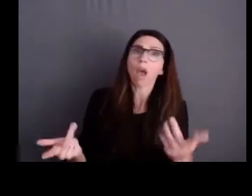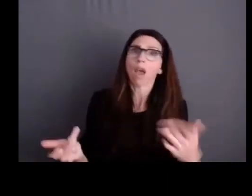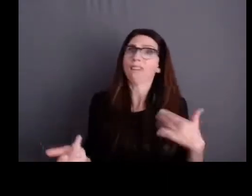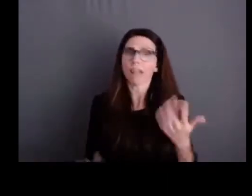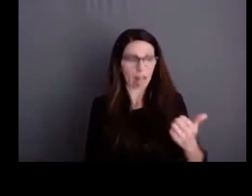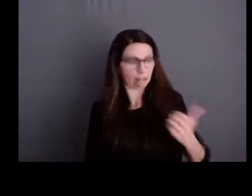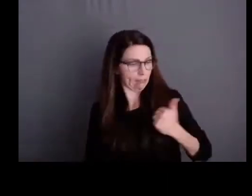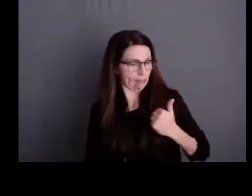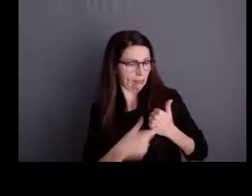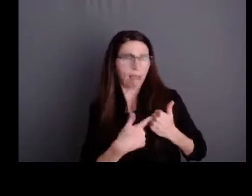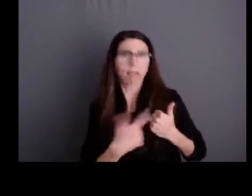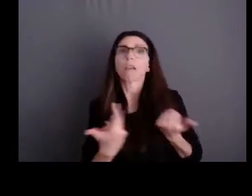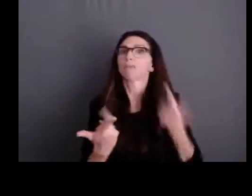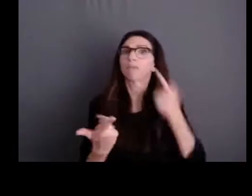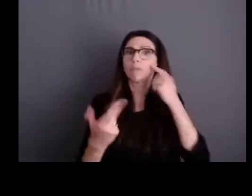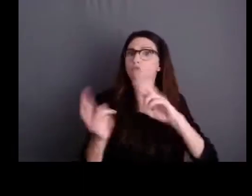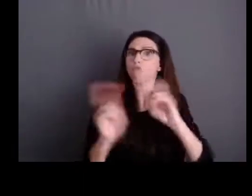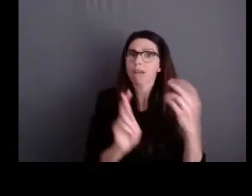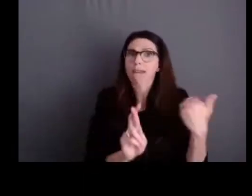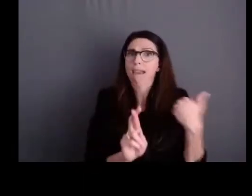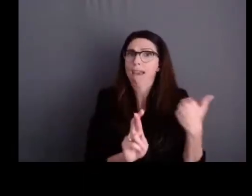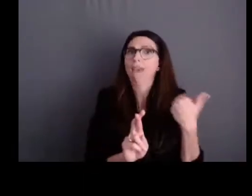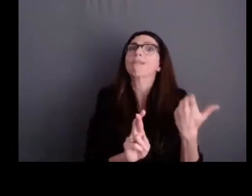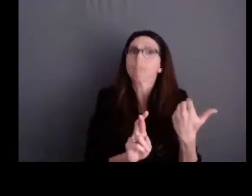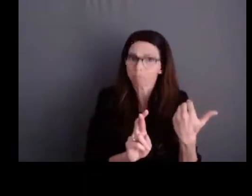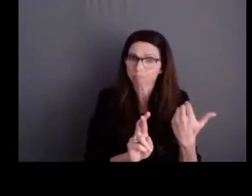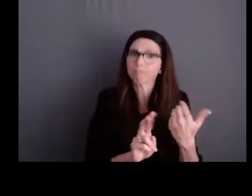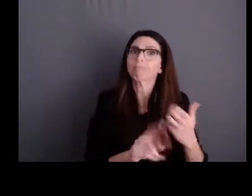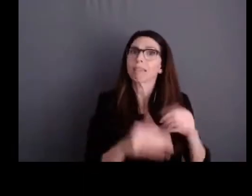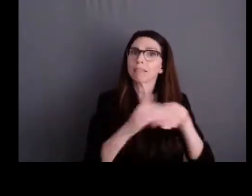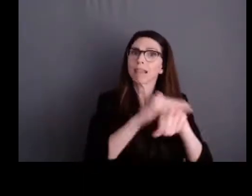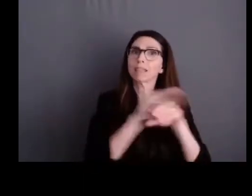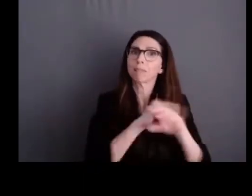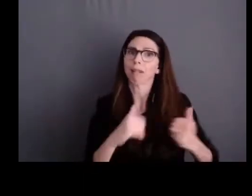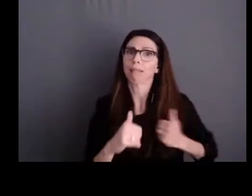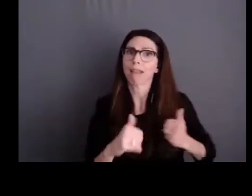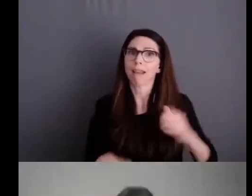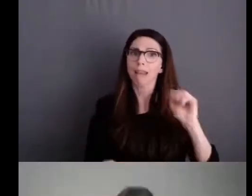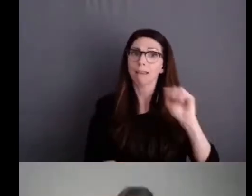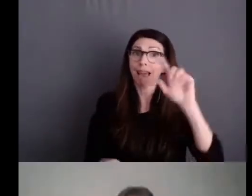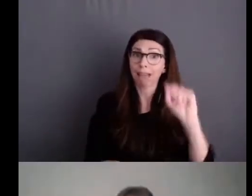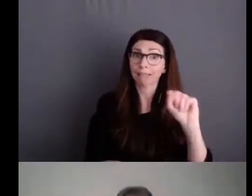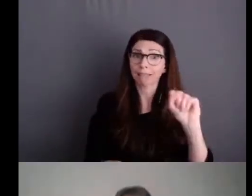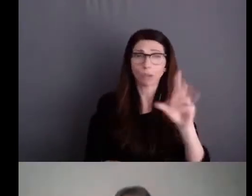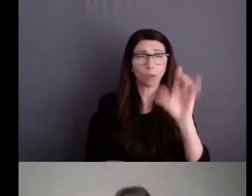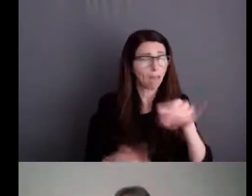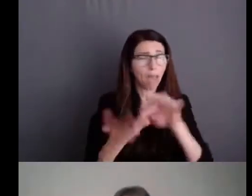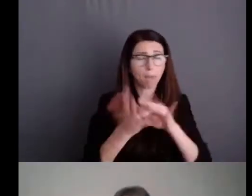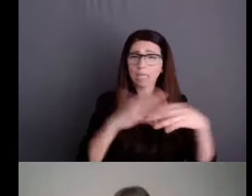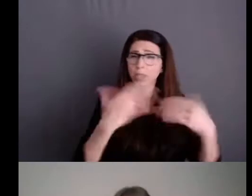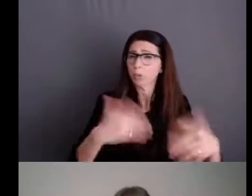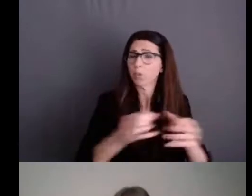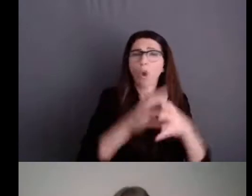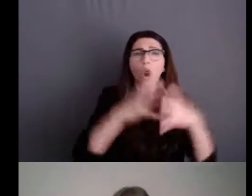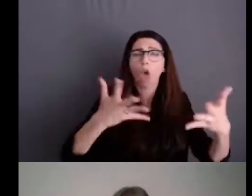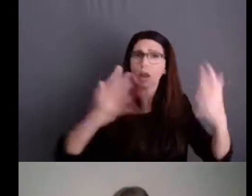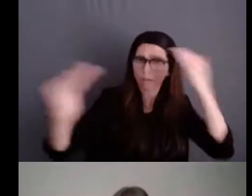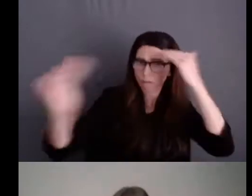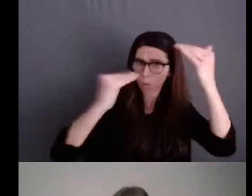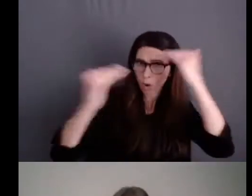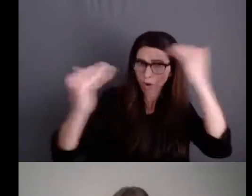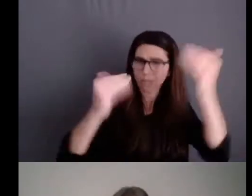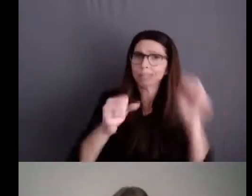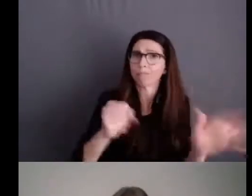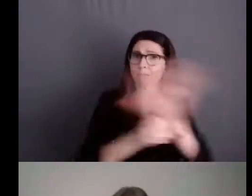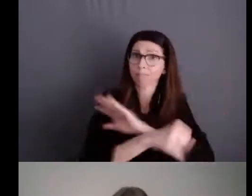Accessible Canada Act, and this will increase awareness across the country of people with of dis